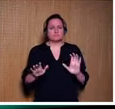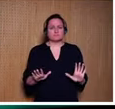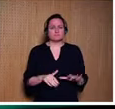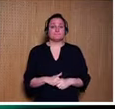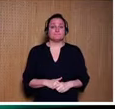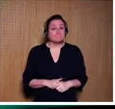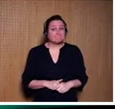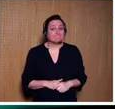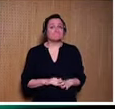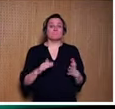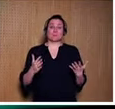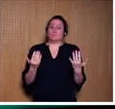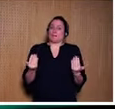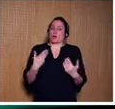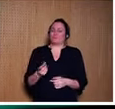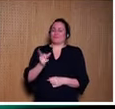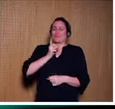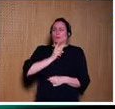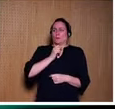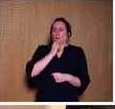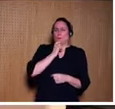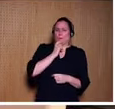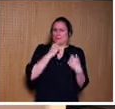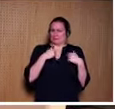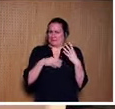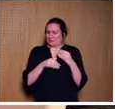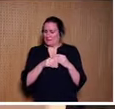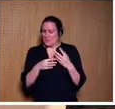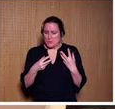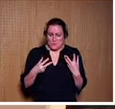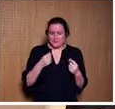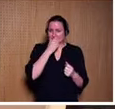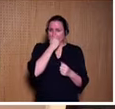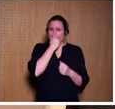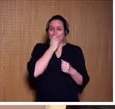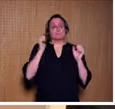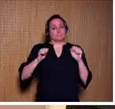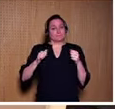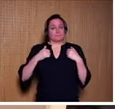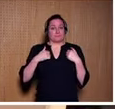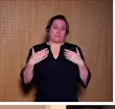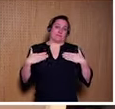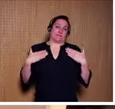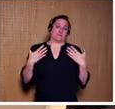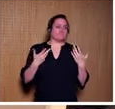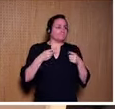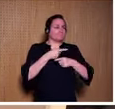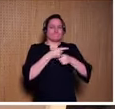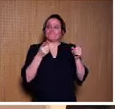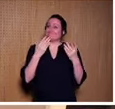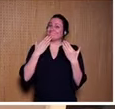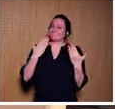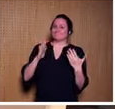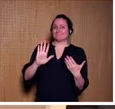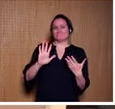Hard to go after Maliha. Right. But I'll try. I wanted to first thank everyone who's here after the lunch